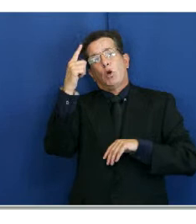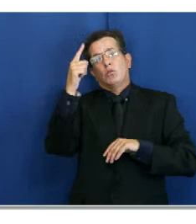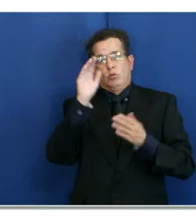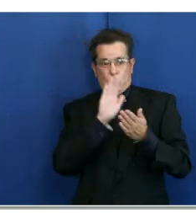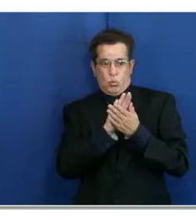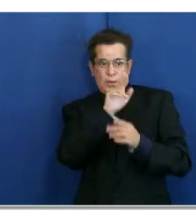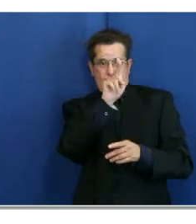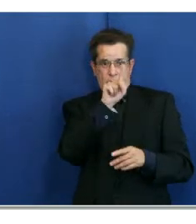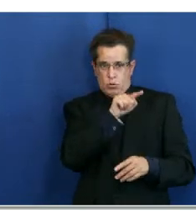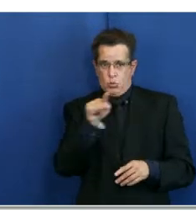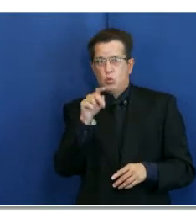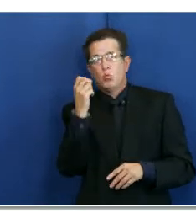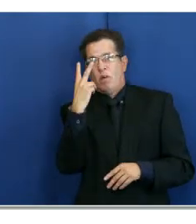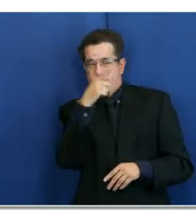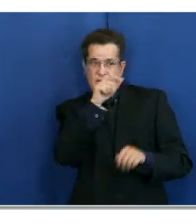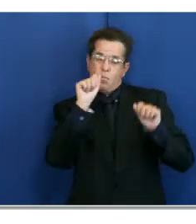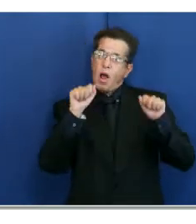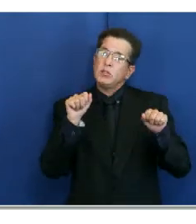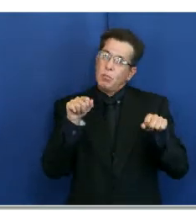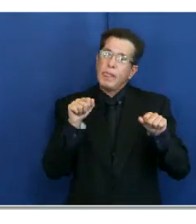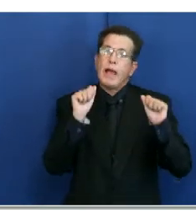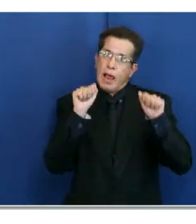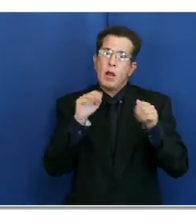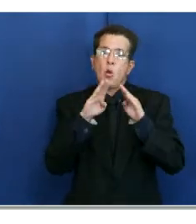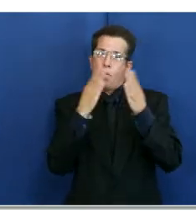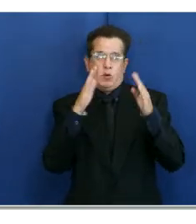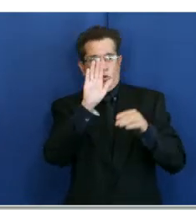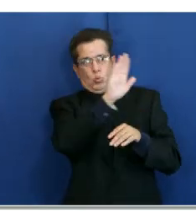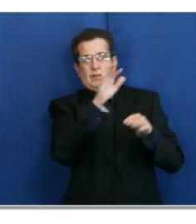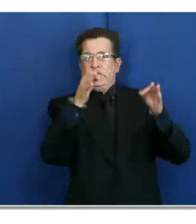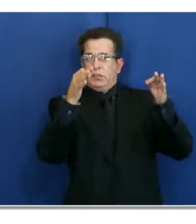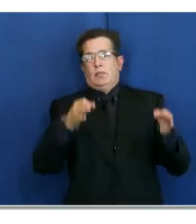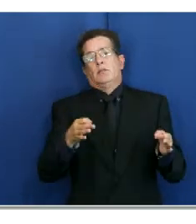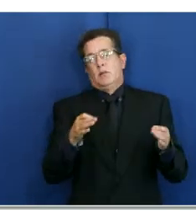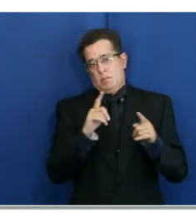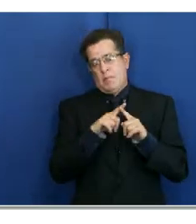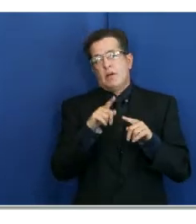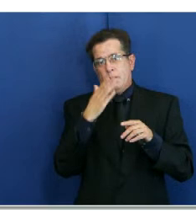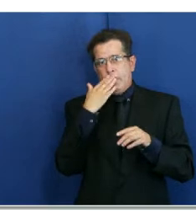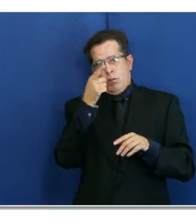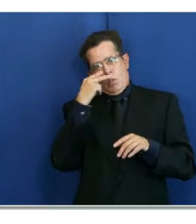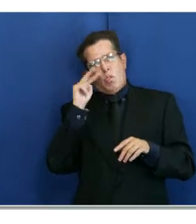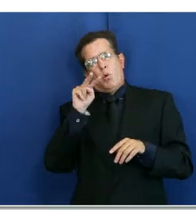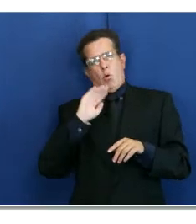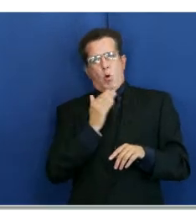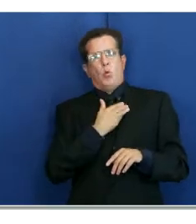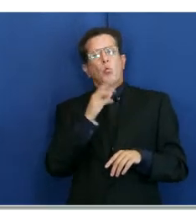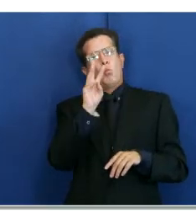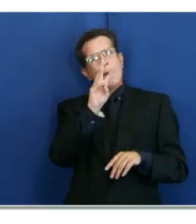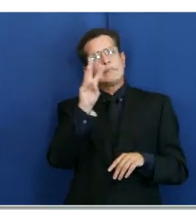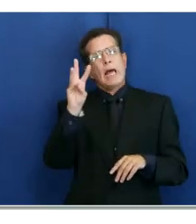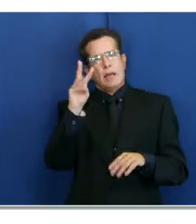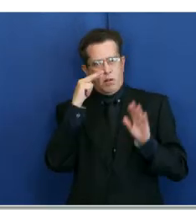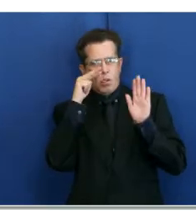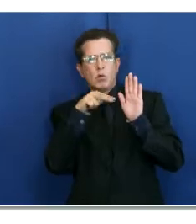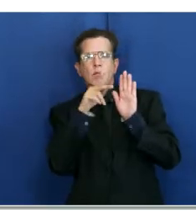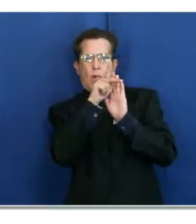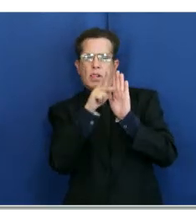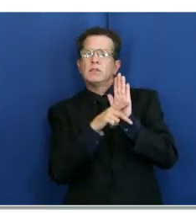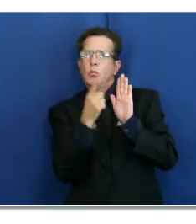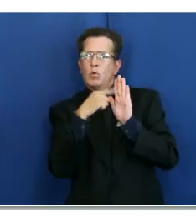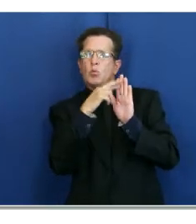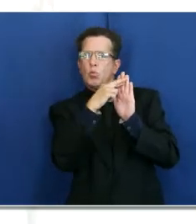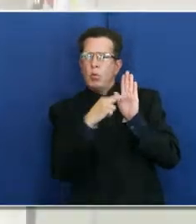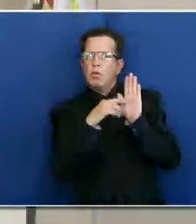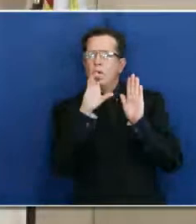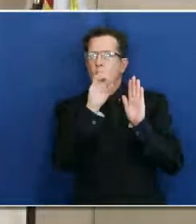through 12 can open if they choose to do so. Please, again, go to the website for the Blueprint for a Safer Economy